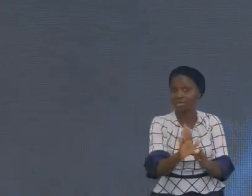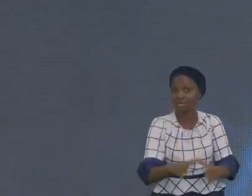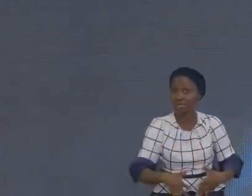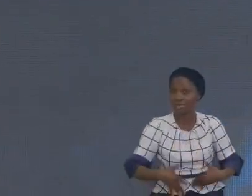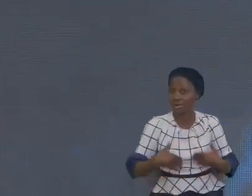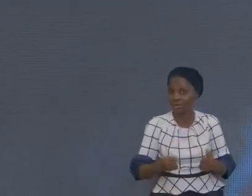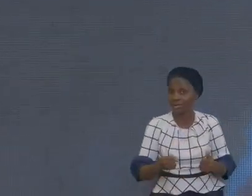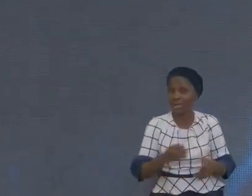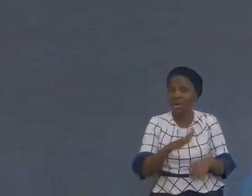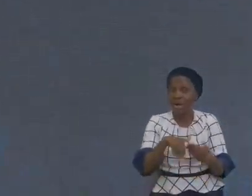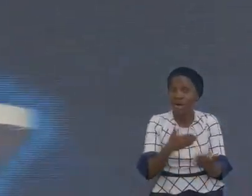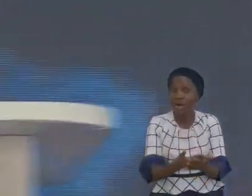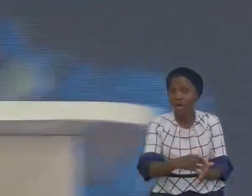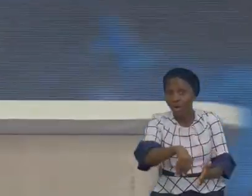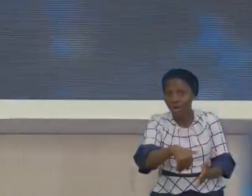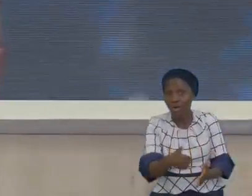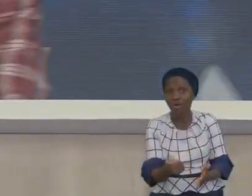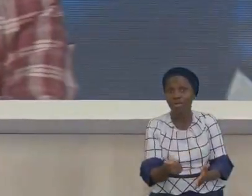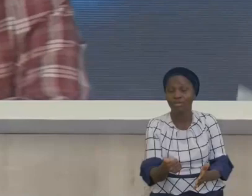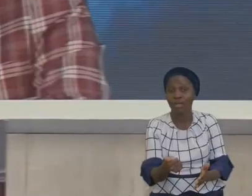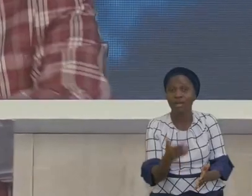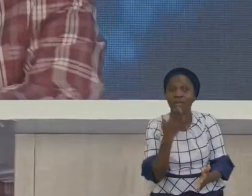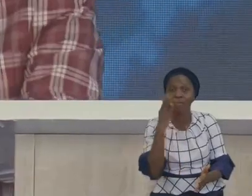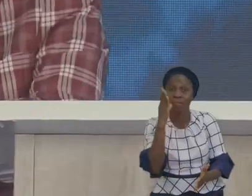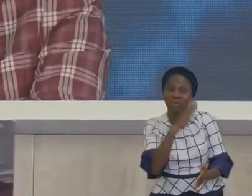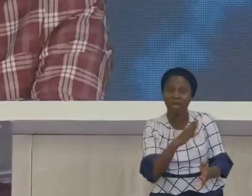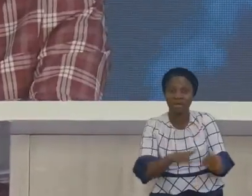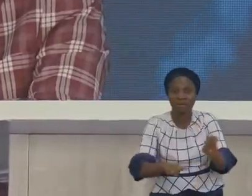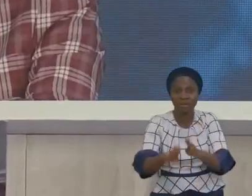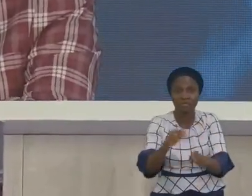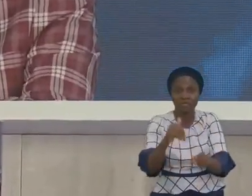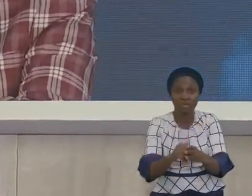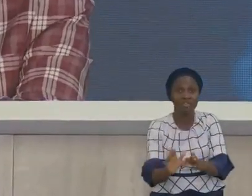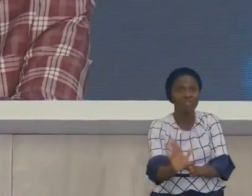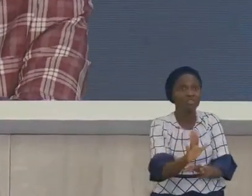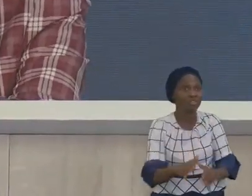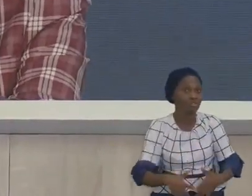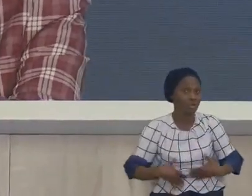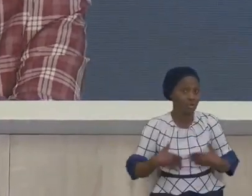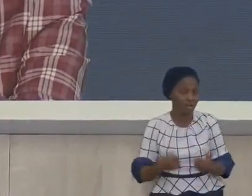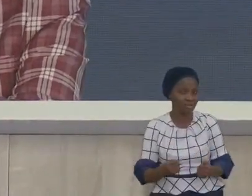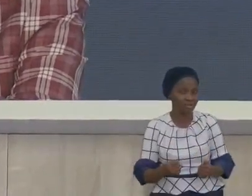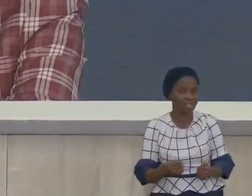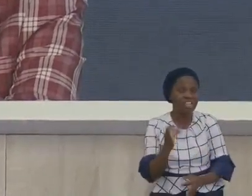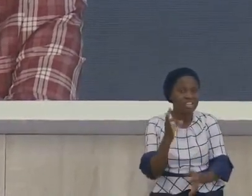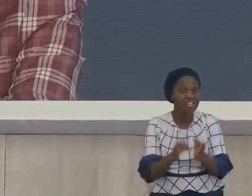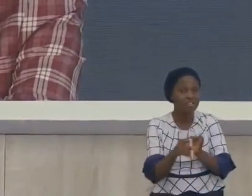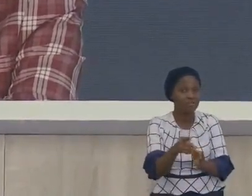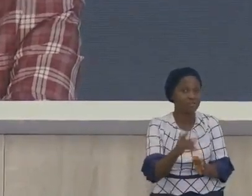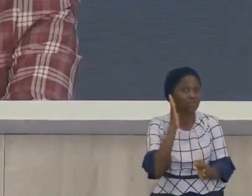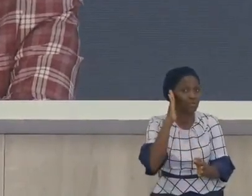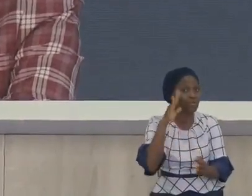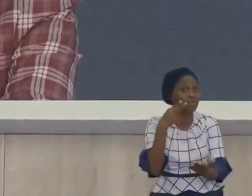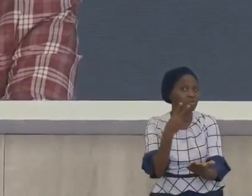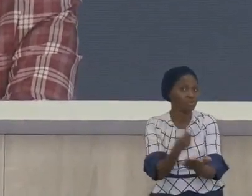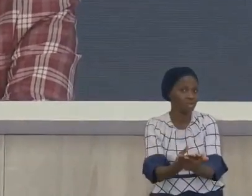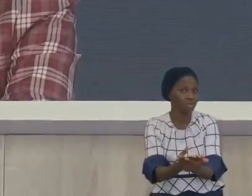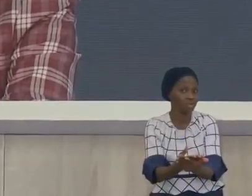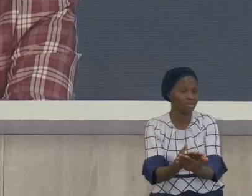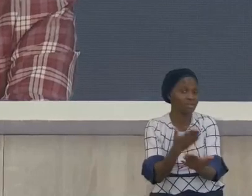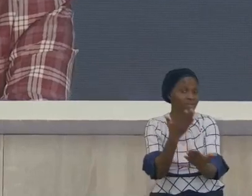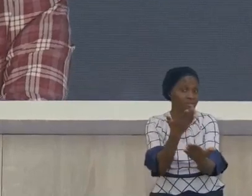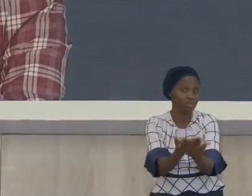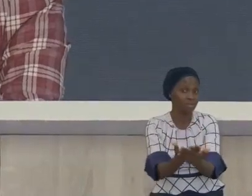life, if you're going to get up and you're going to lead, the people who